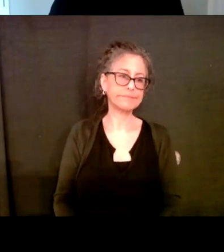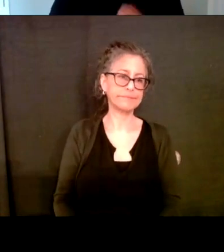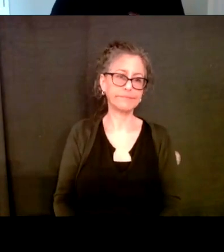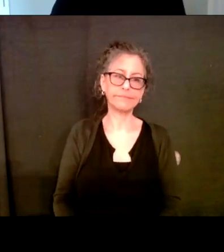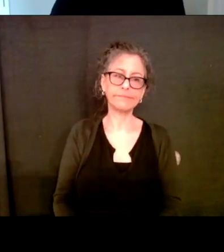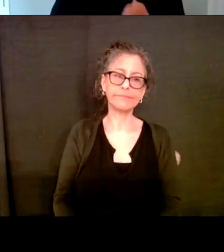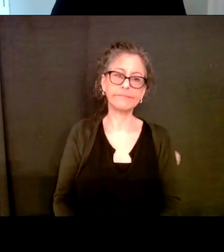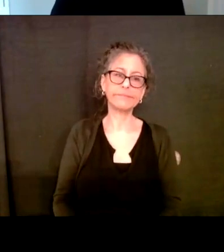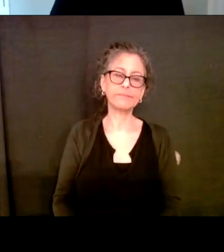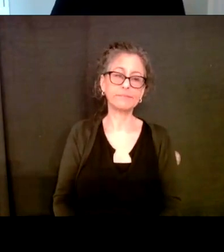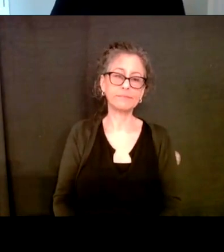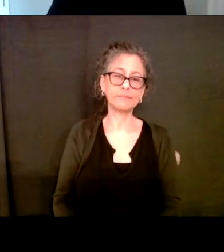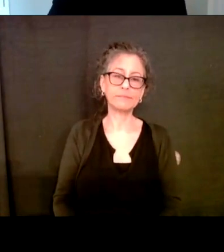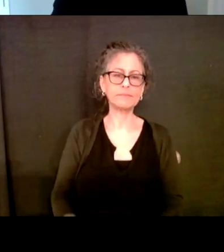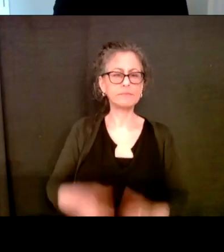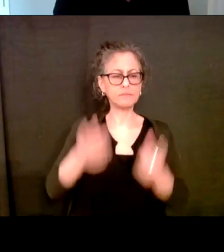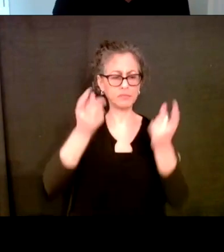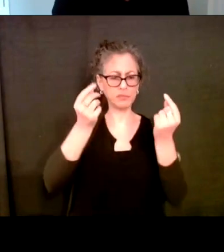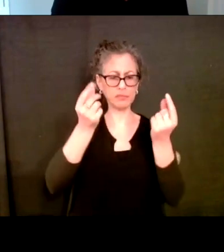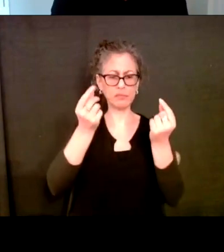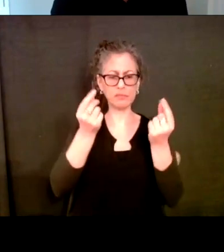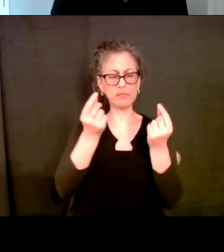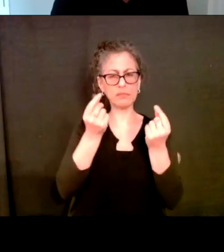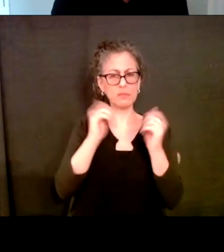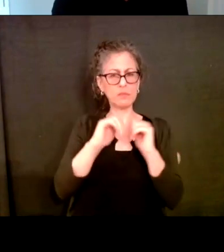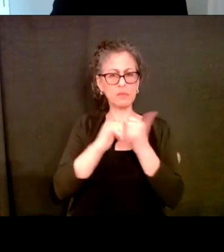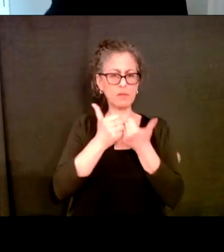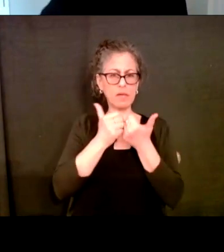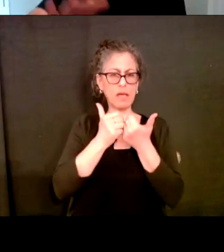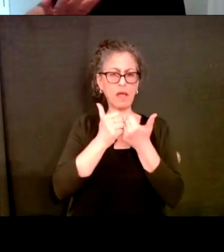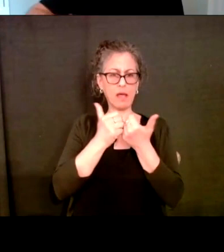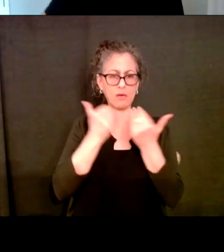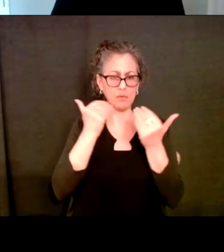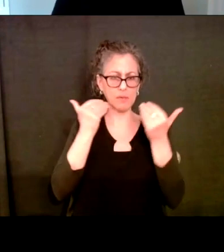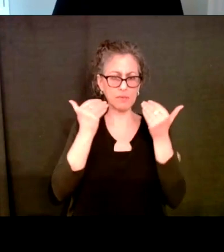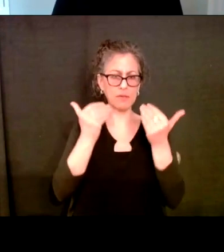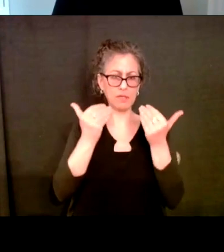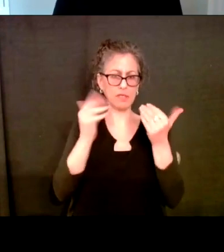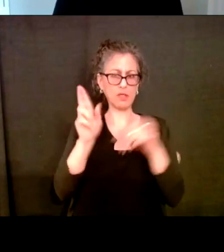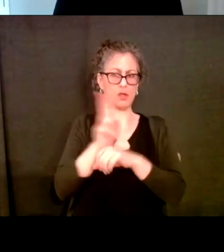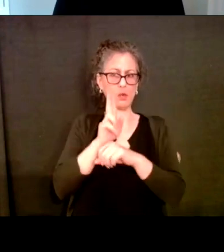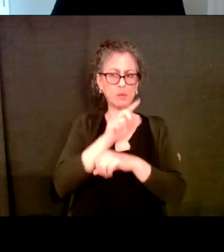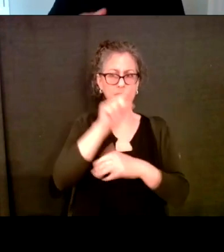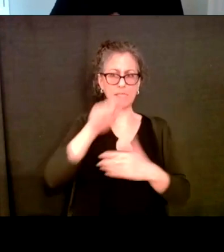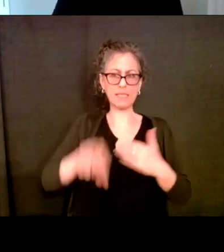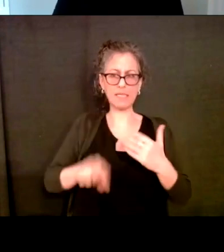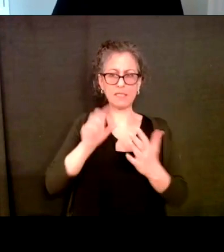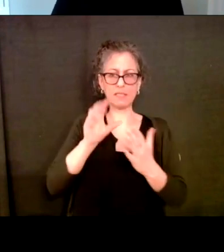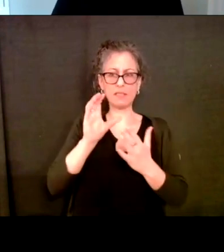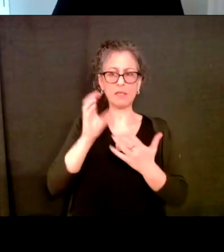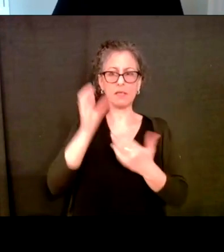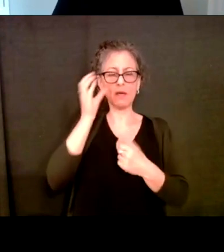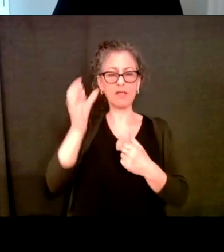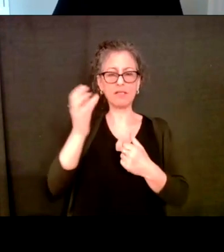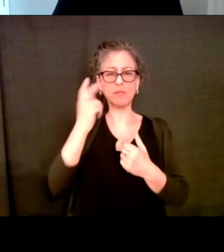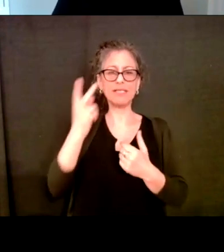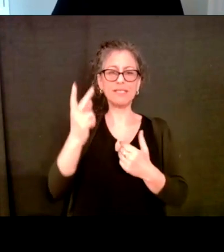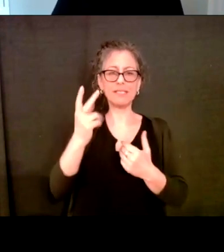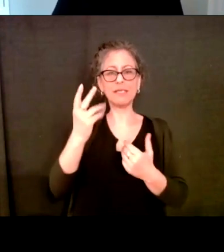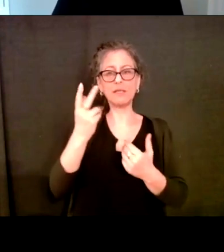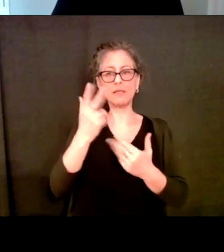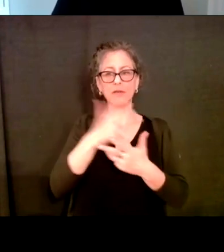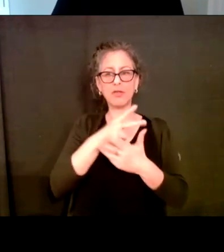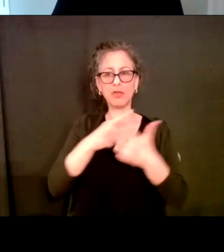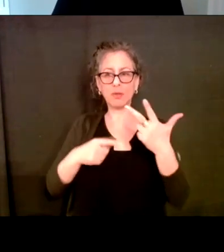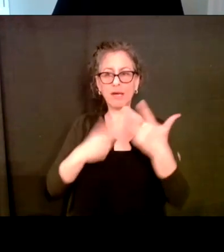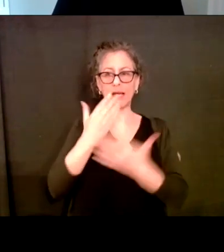So how can we put these principles into action? Here's a slide of hands in hands with a child's hand